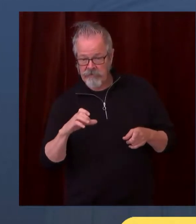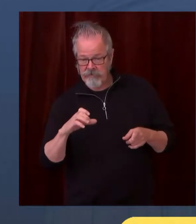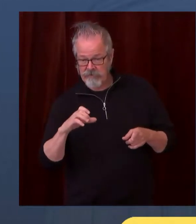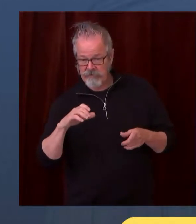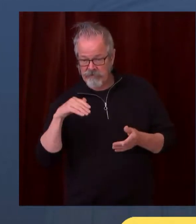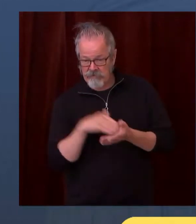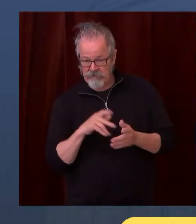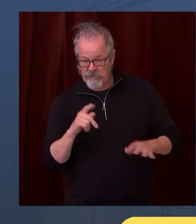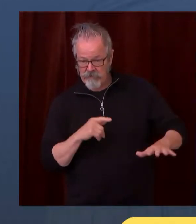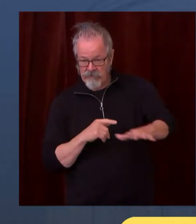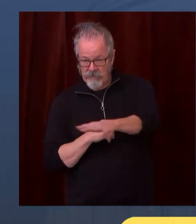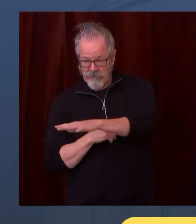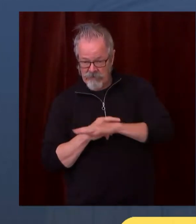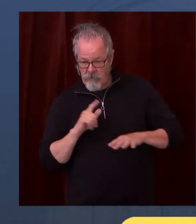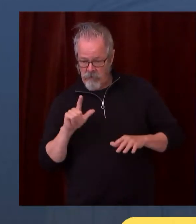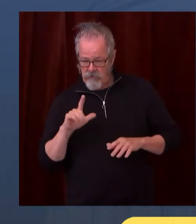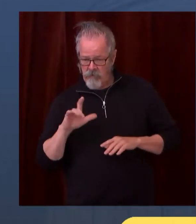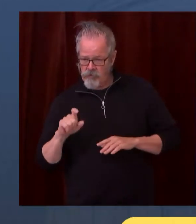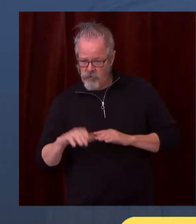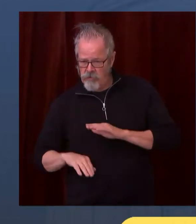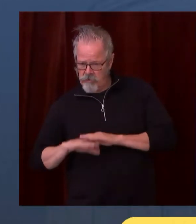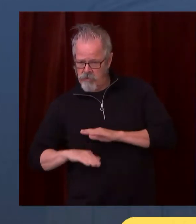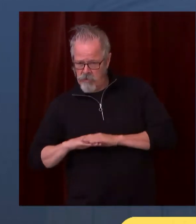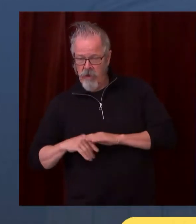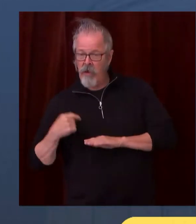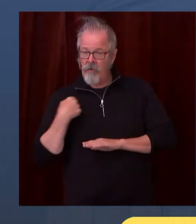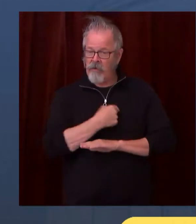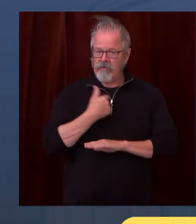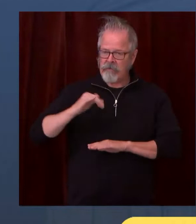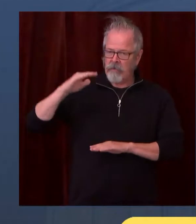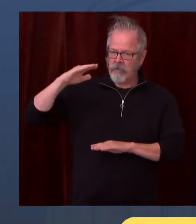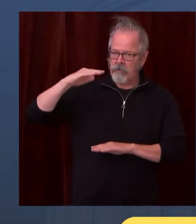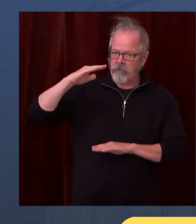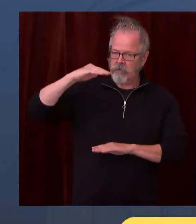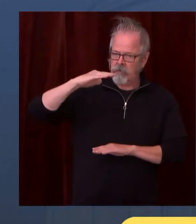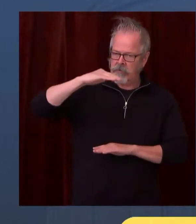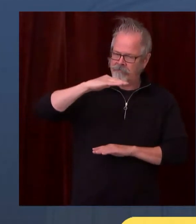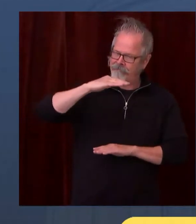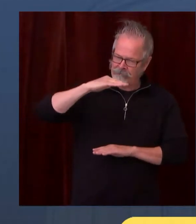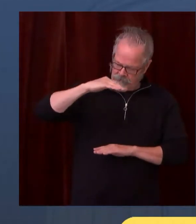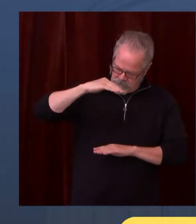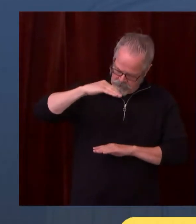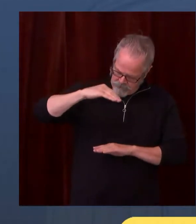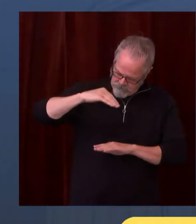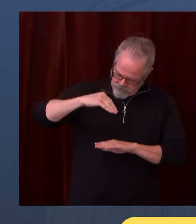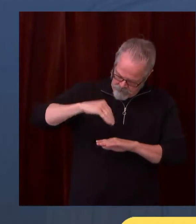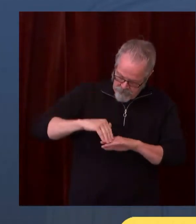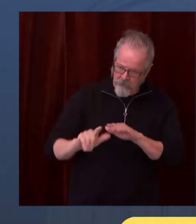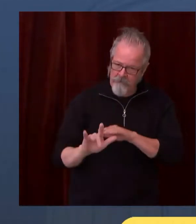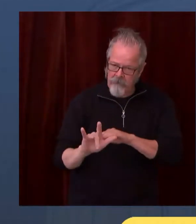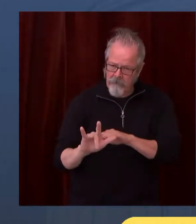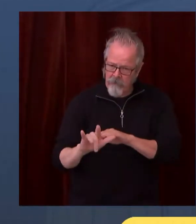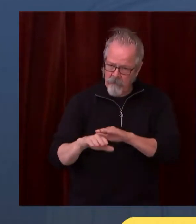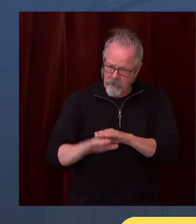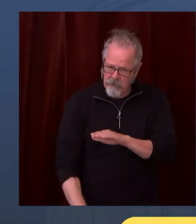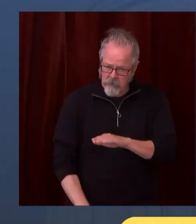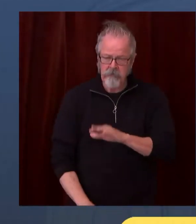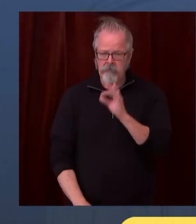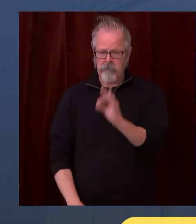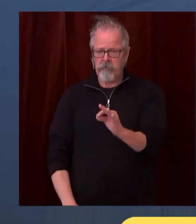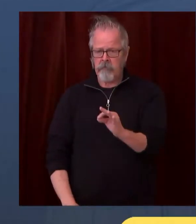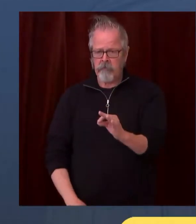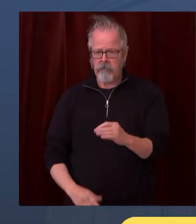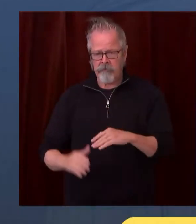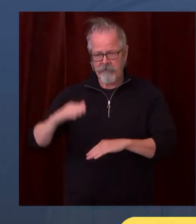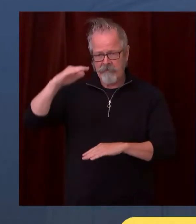There are still higher rates of disease spread in central Washington, particularly, that we'd like to see. The numbers have been very